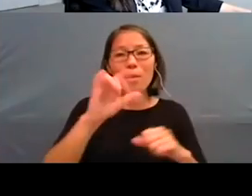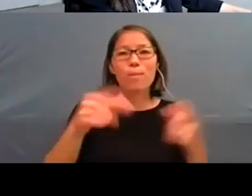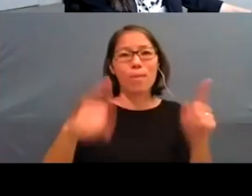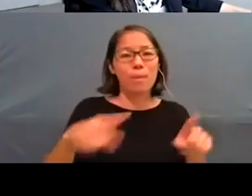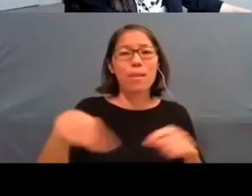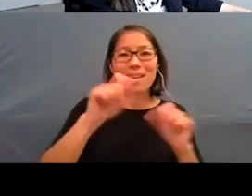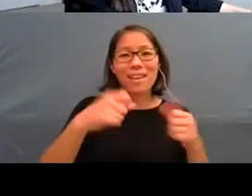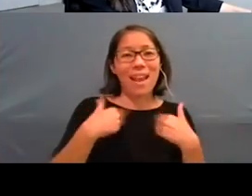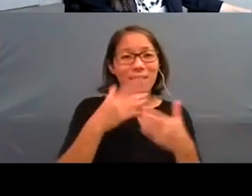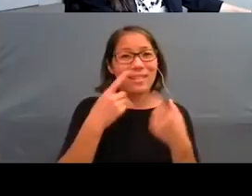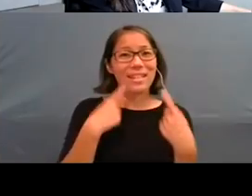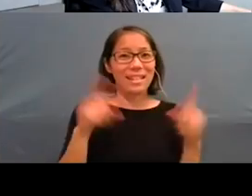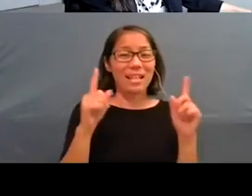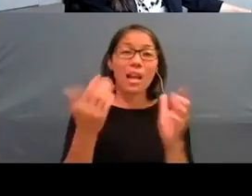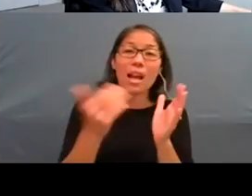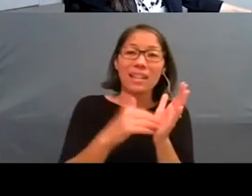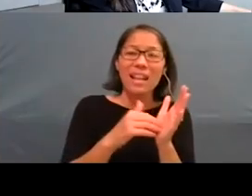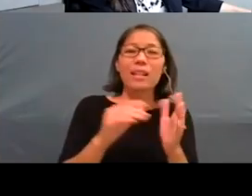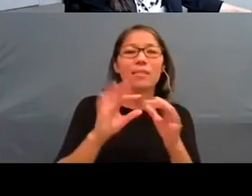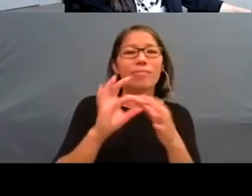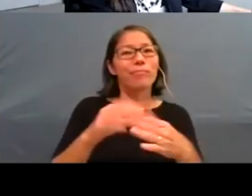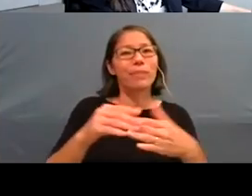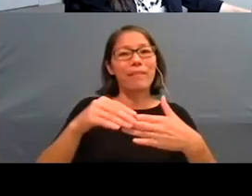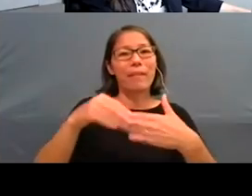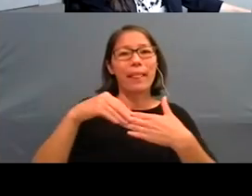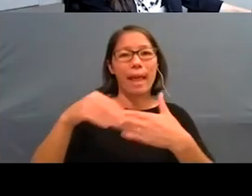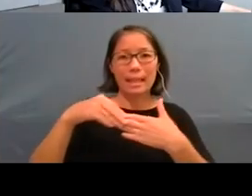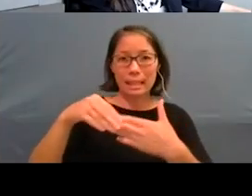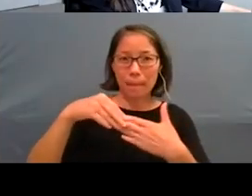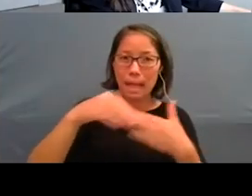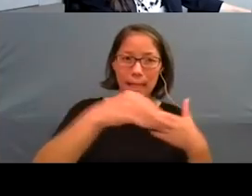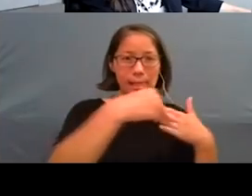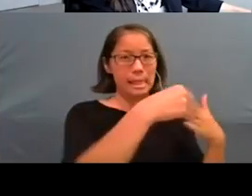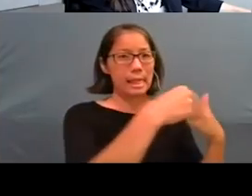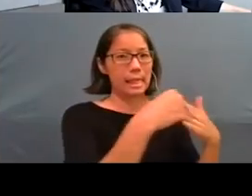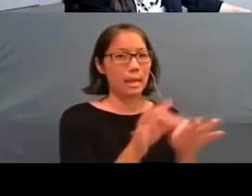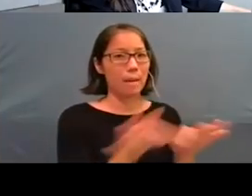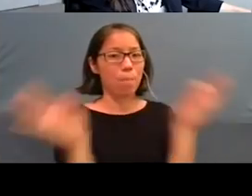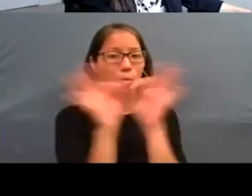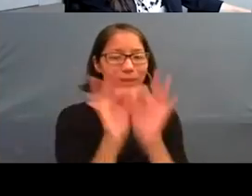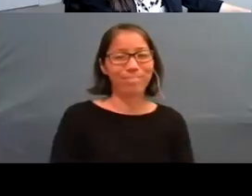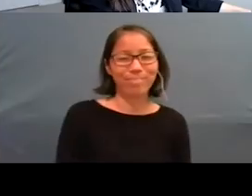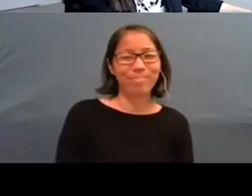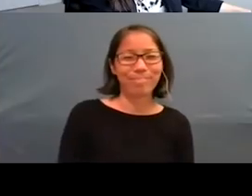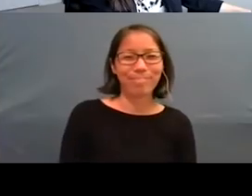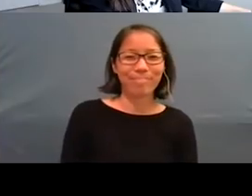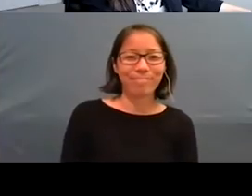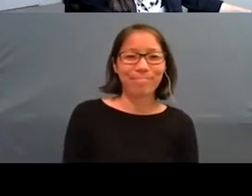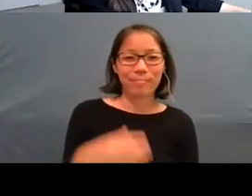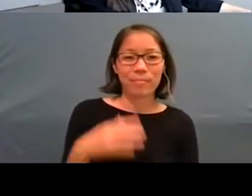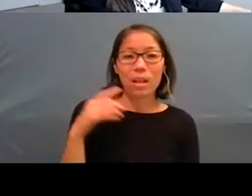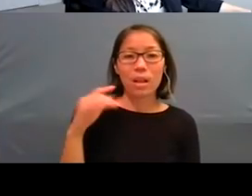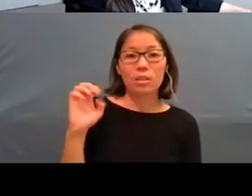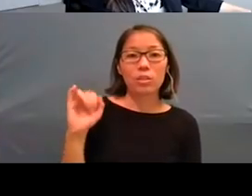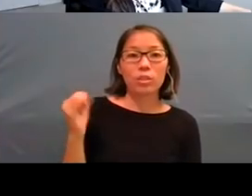can have some success. Again, it's going to be about flexibility, more so than ever. So thanks for that question. Along the lines of